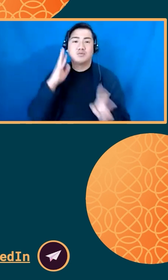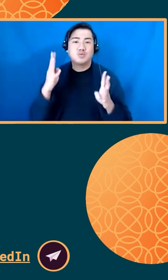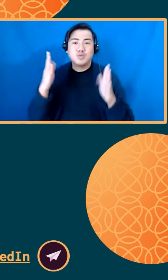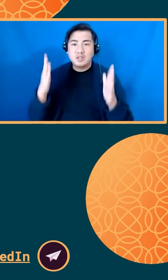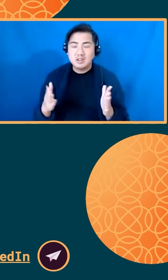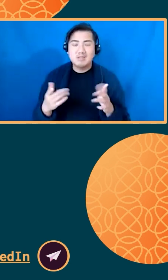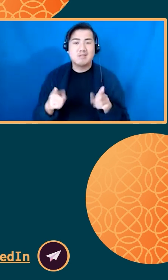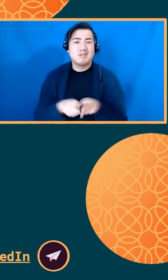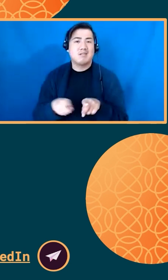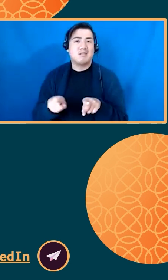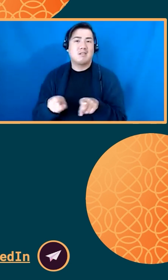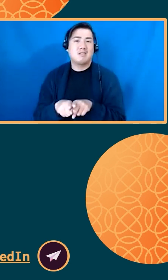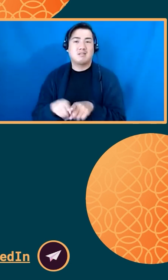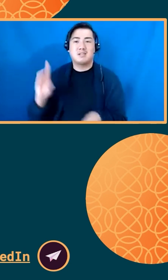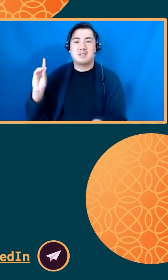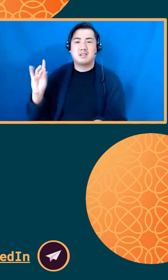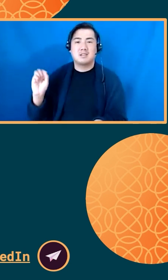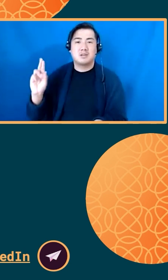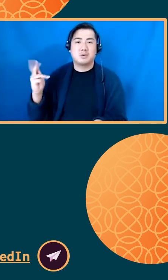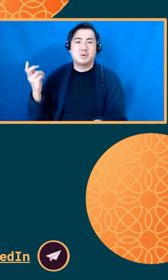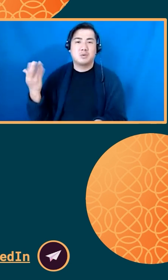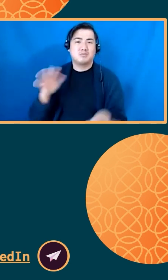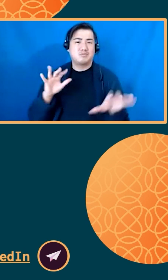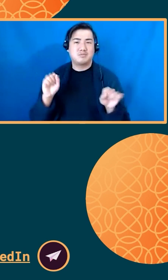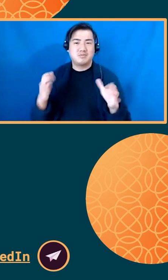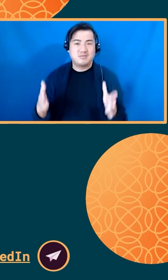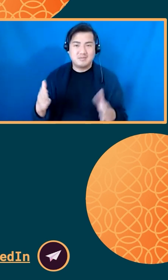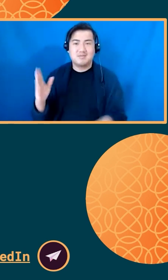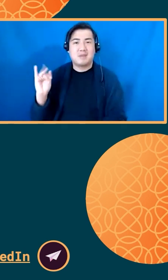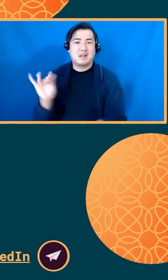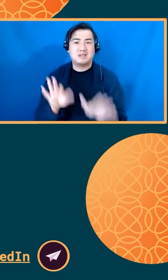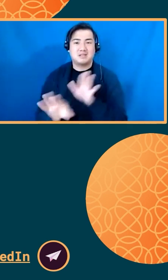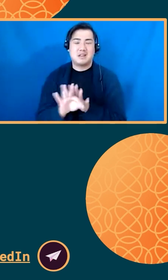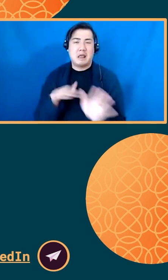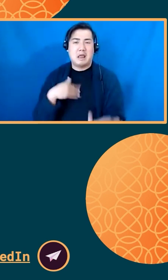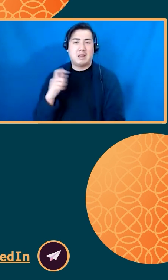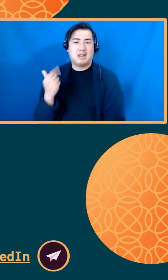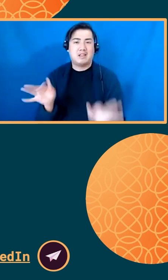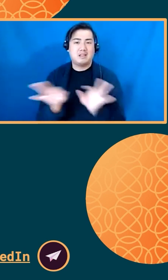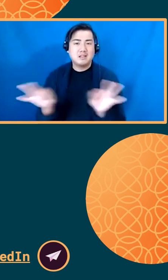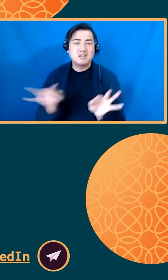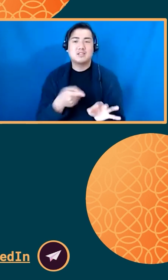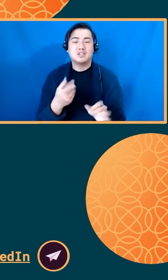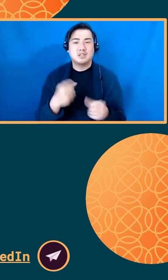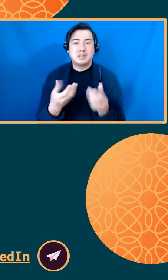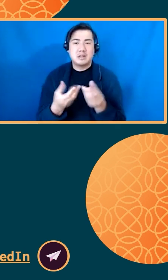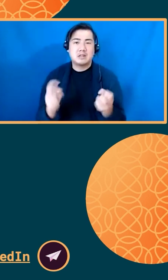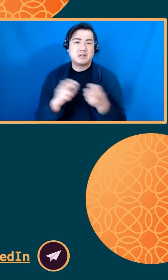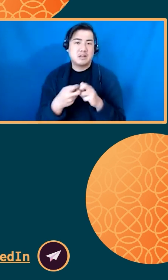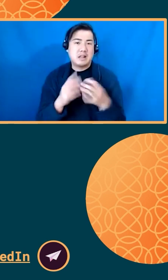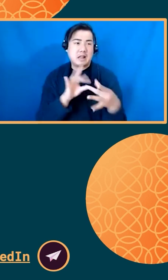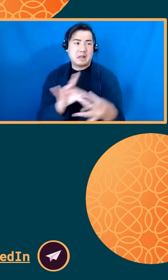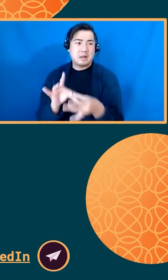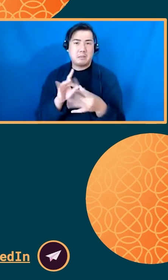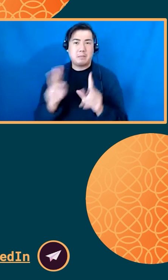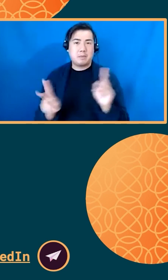and disruptor by choice. Oh, that's a sexy line. With a passion for solving problems, connecting people,